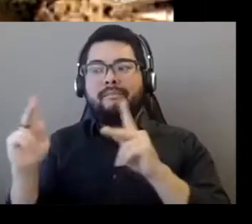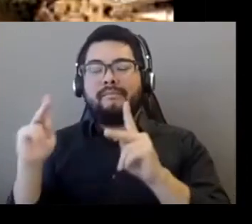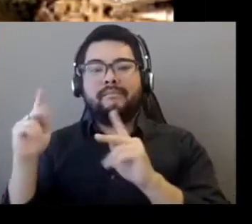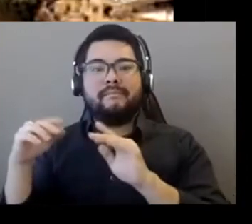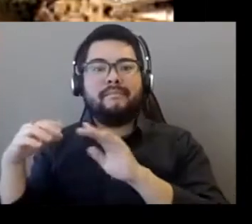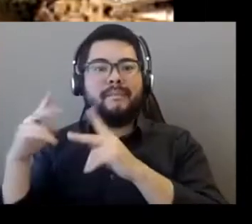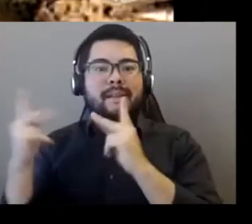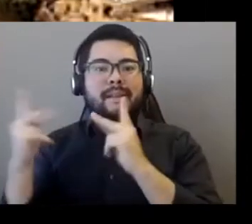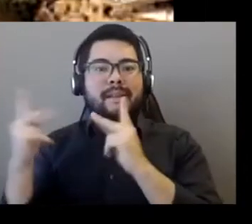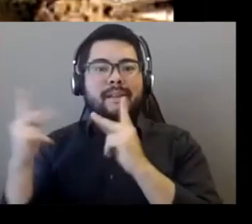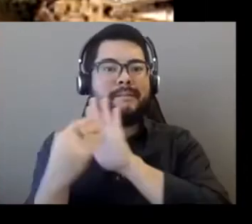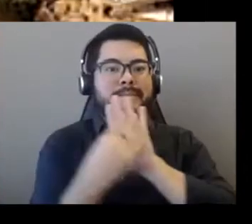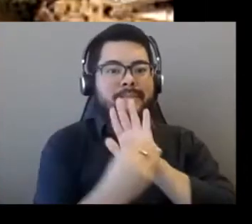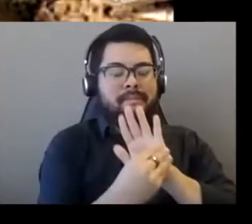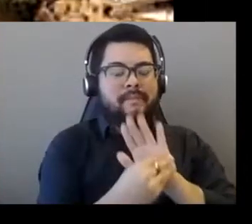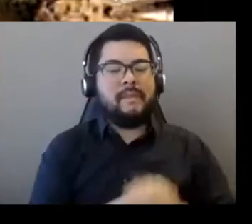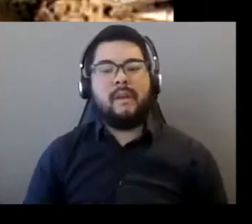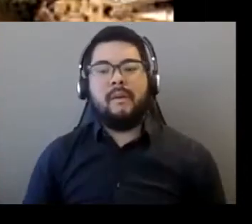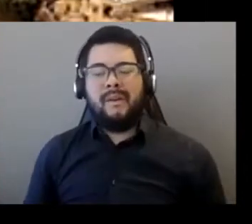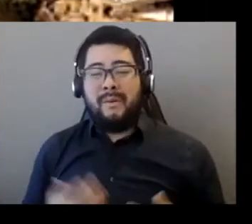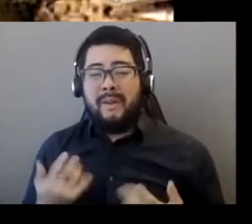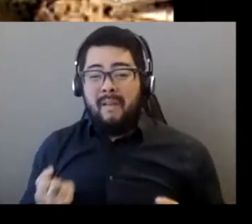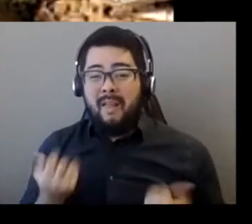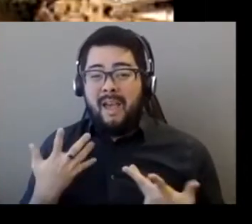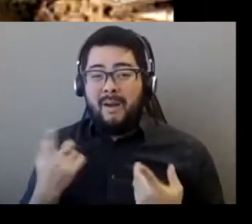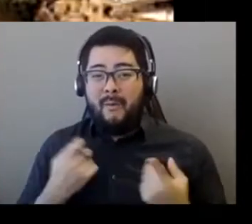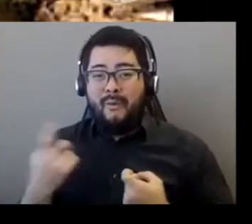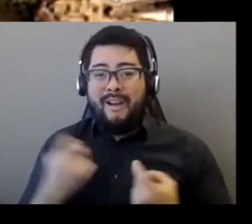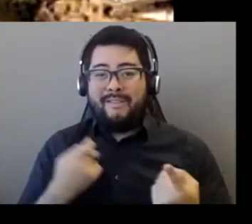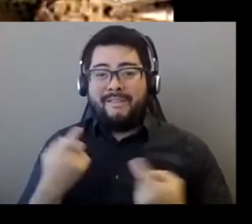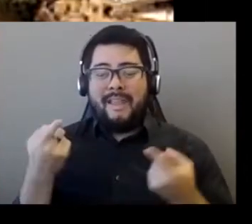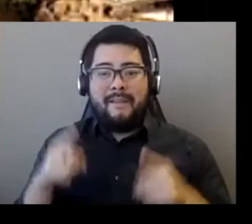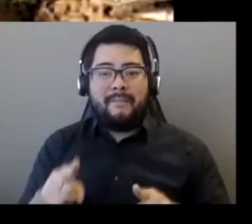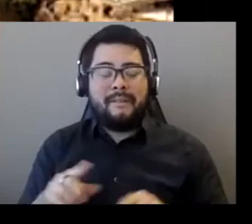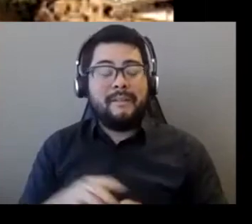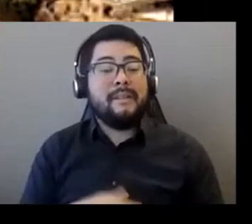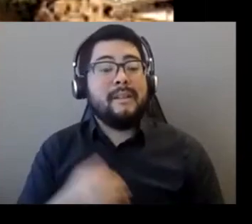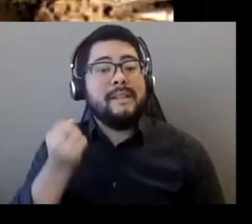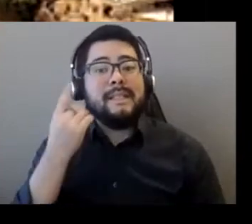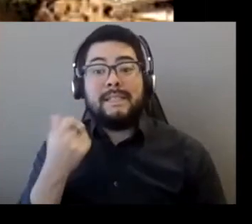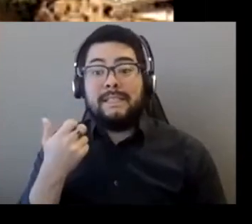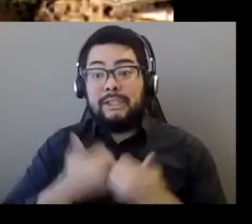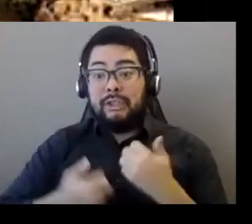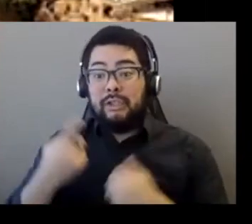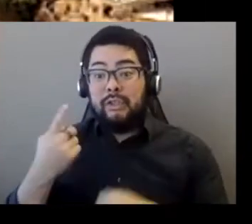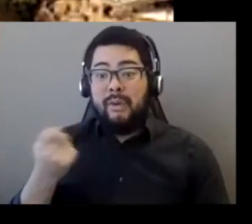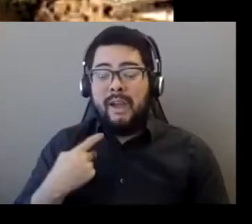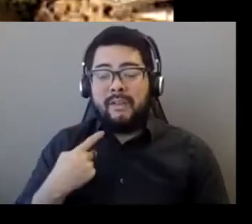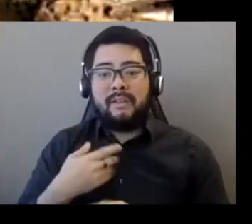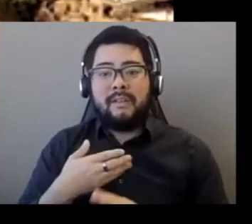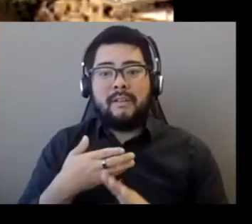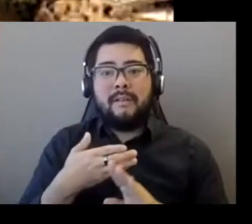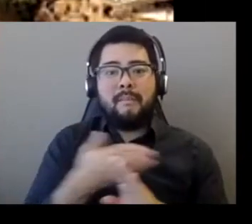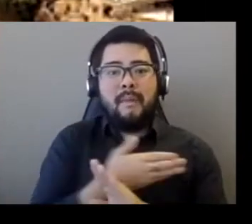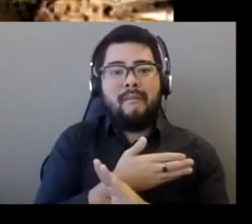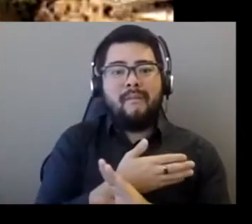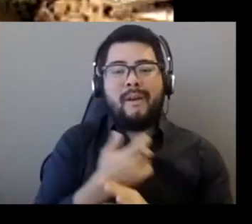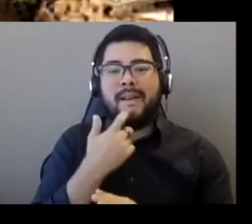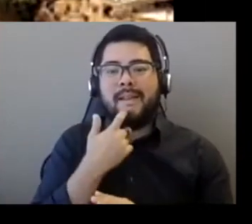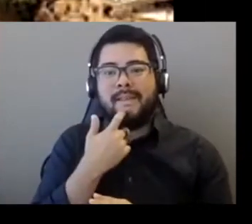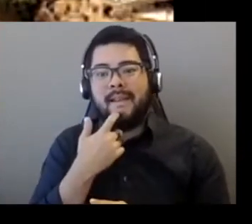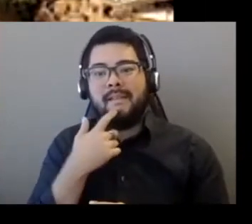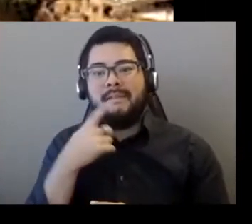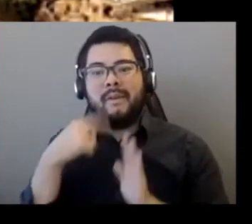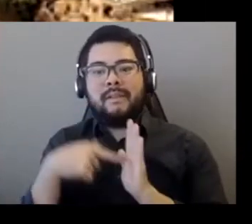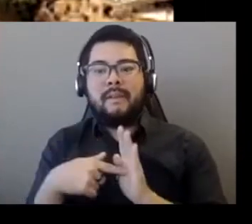have several questions coming in, and just to note that every question so far before it says something like, thank you so